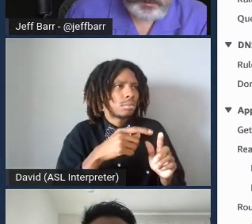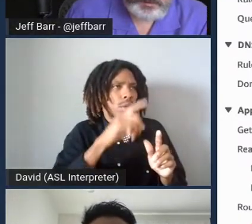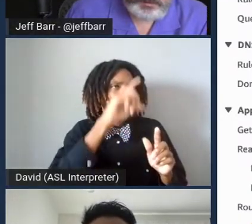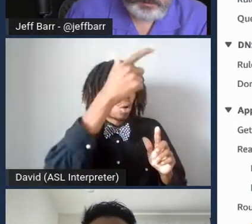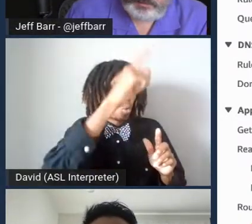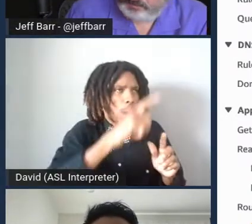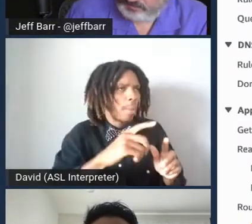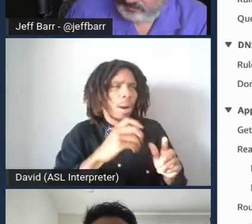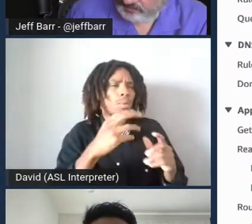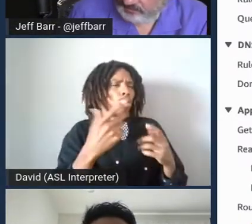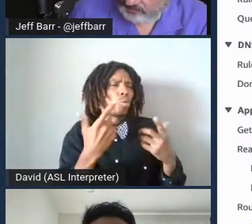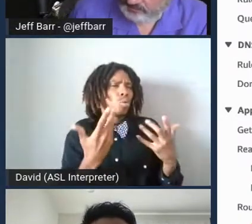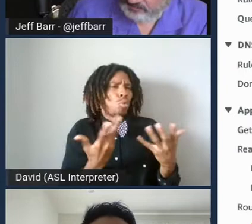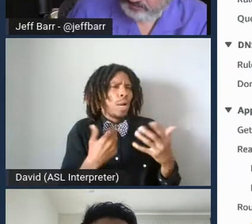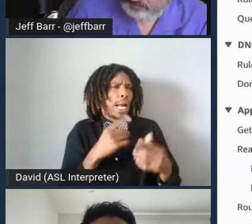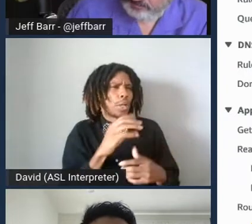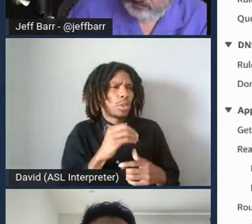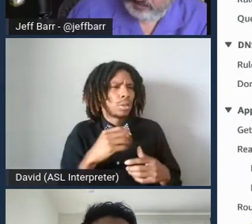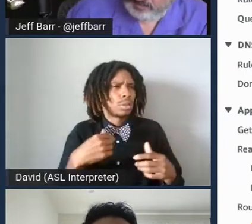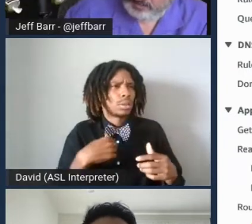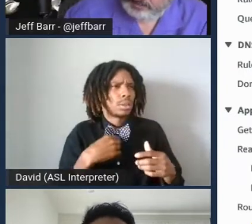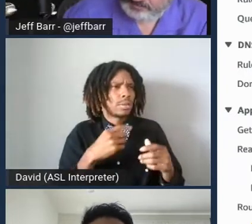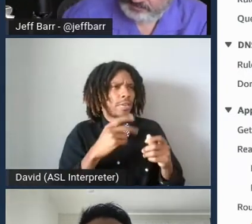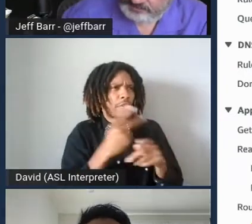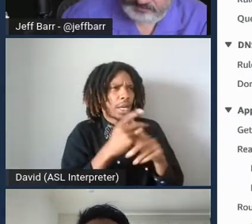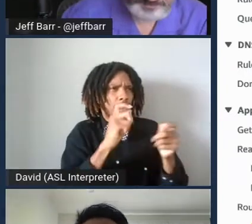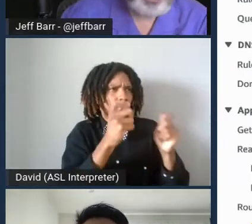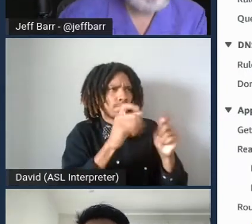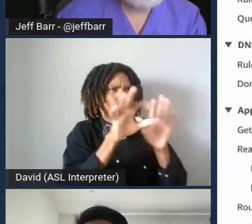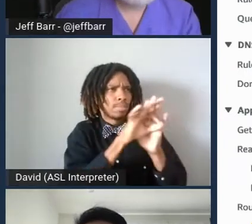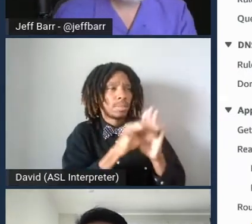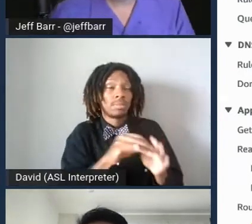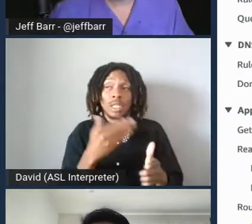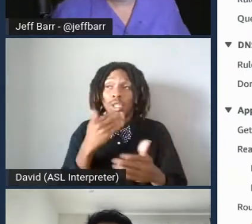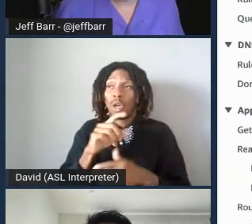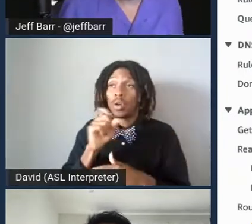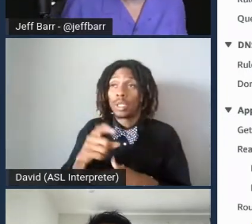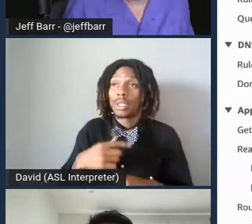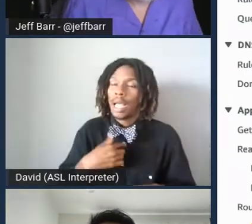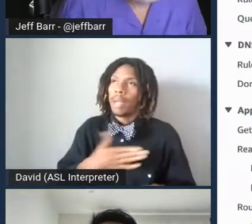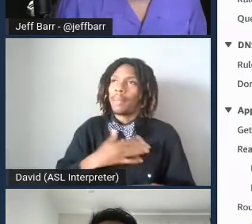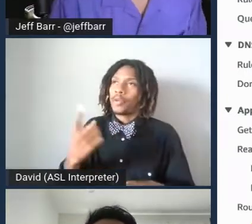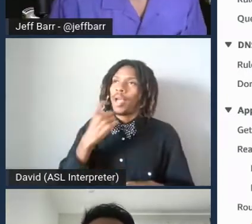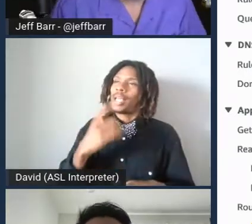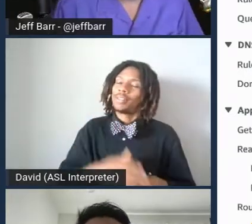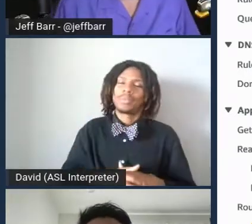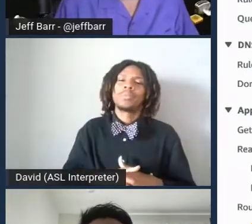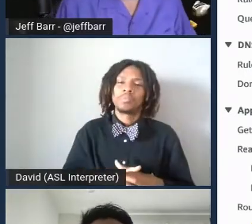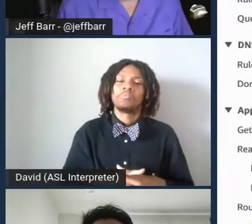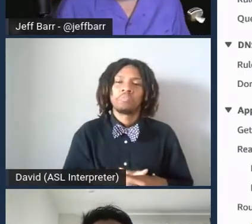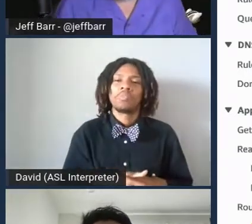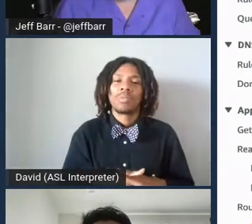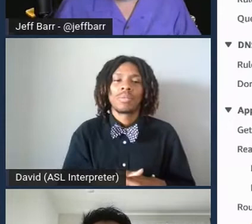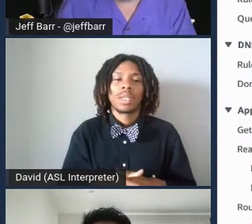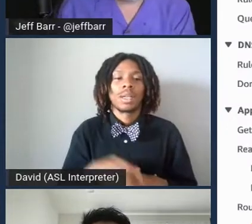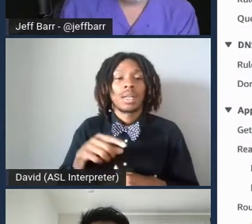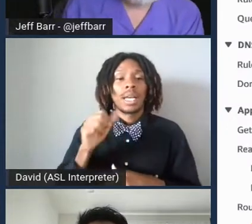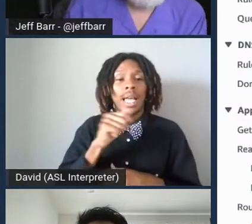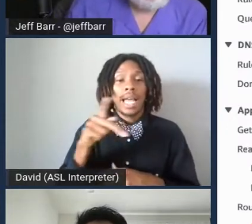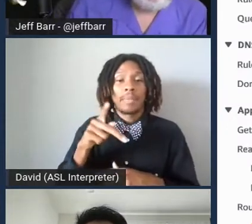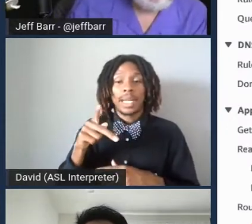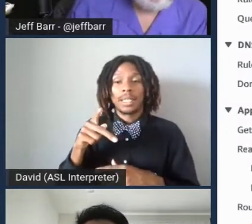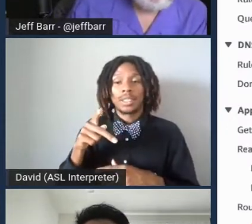this just as a matter of configuration? That's a great question. I'm very glad that you asked that. So as an application